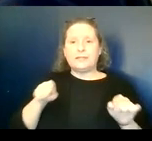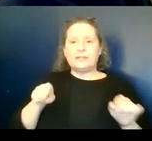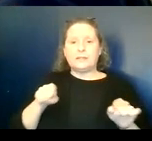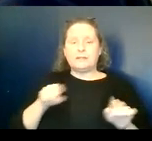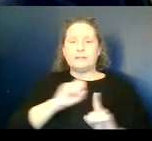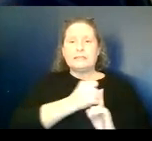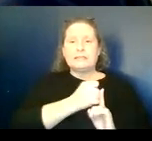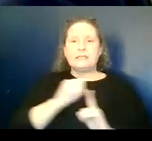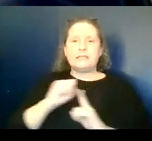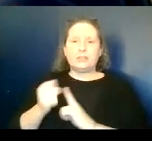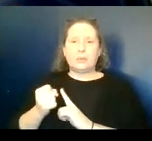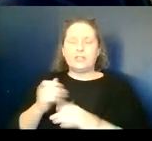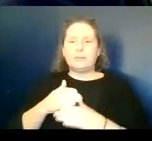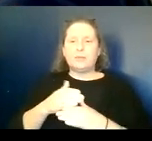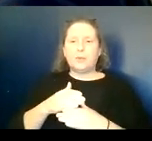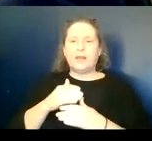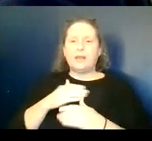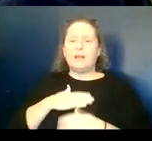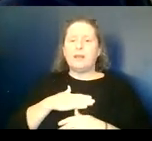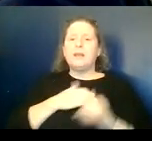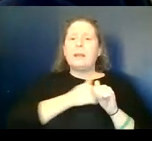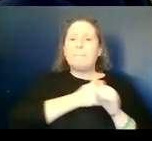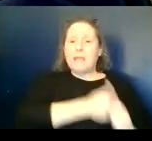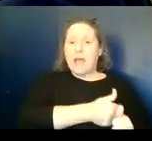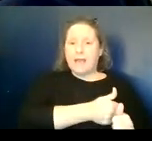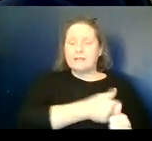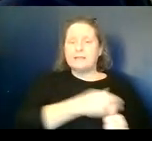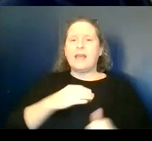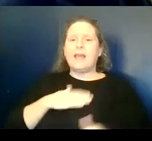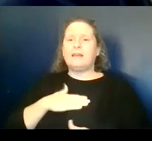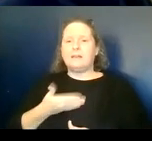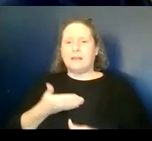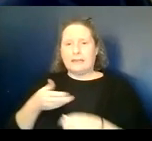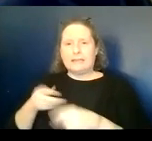between compliance and consent.